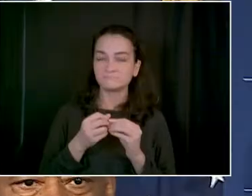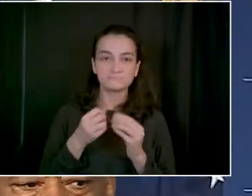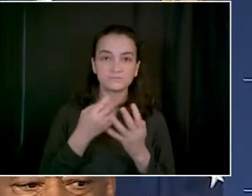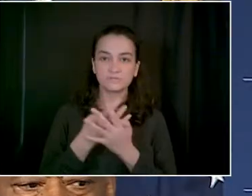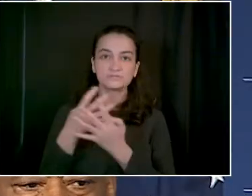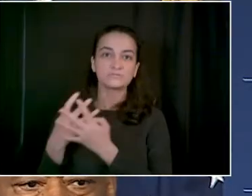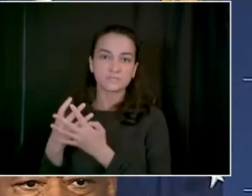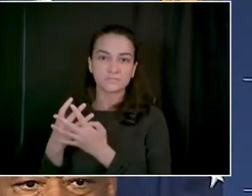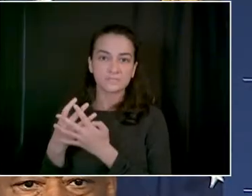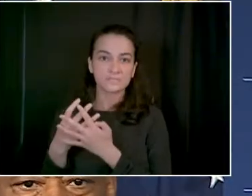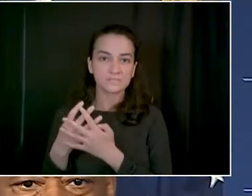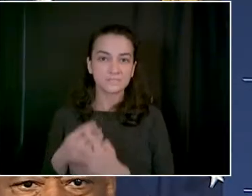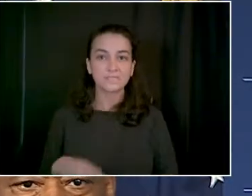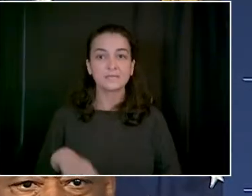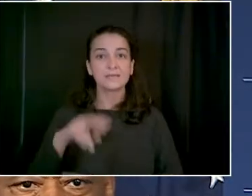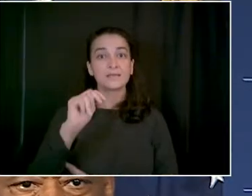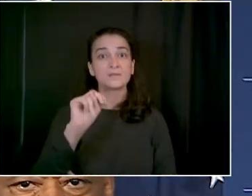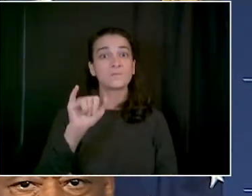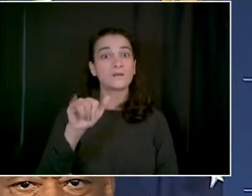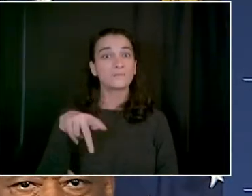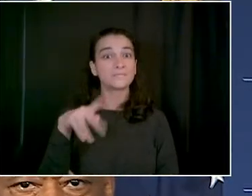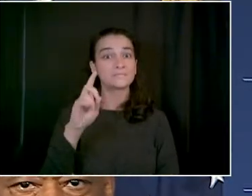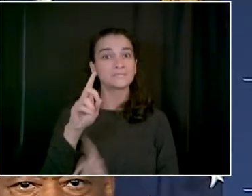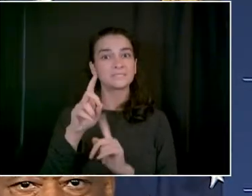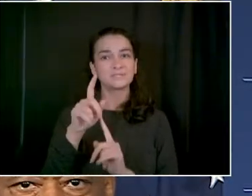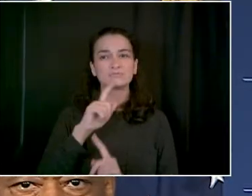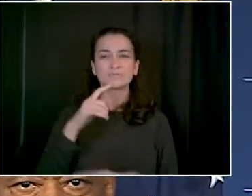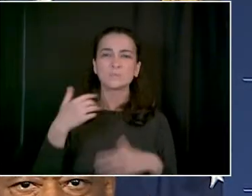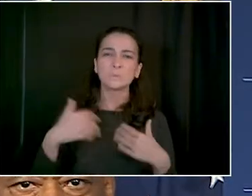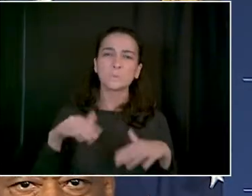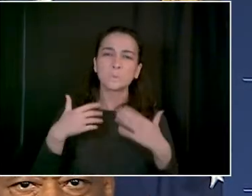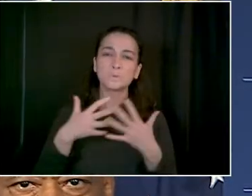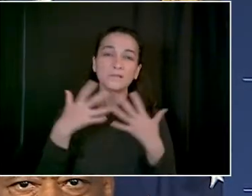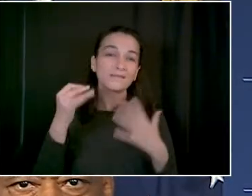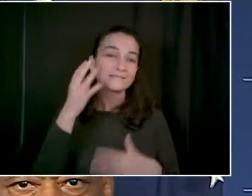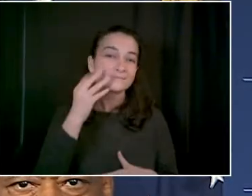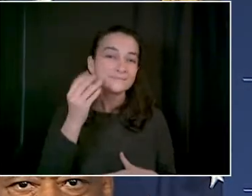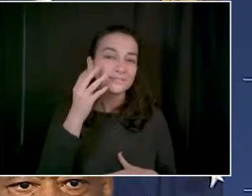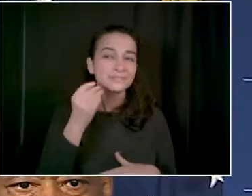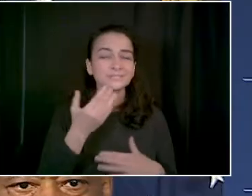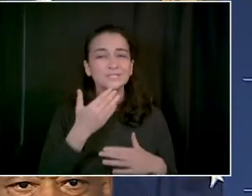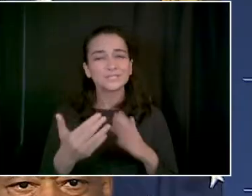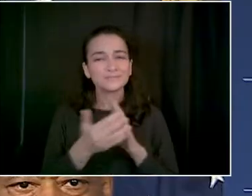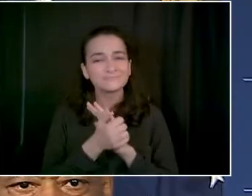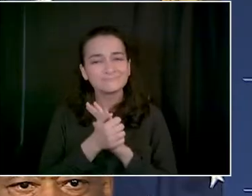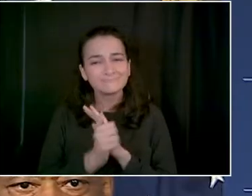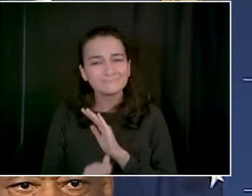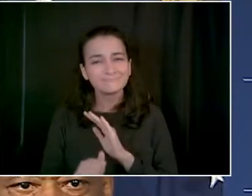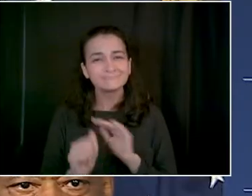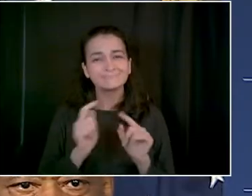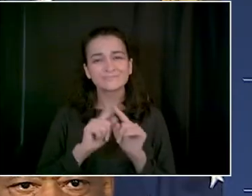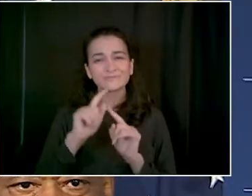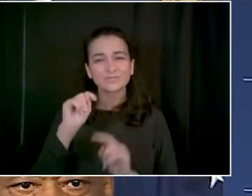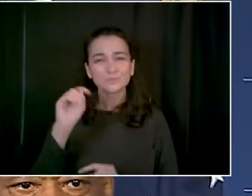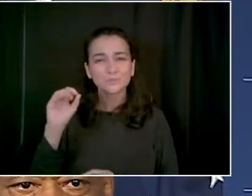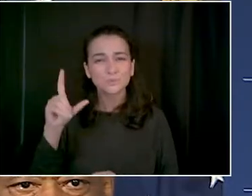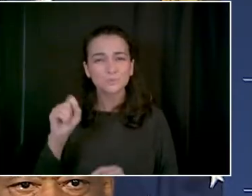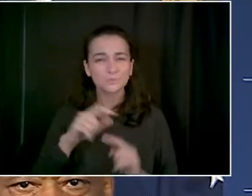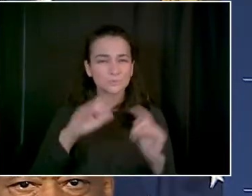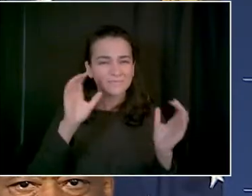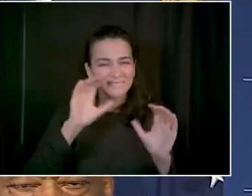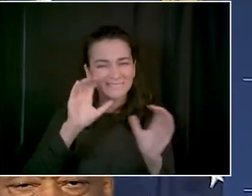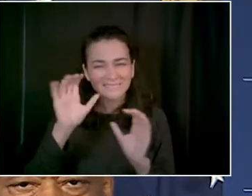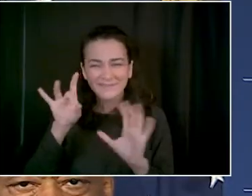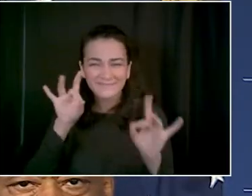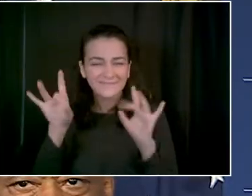is an affront to public safety, and we will use every resource available to hold these individuals accountable. This remains an